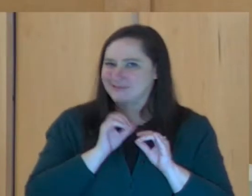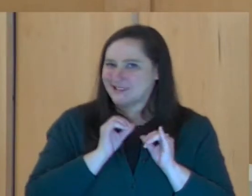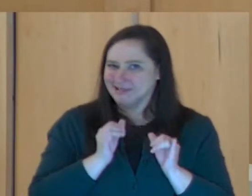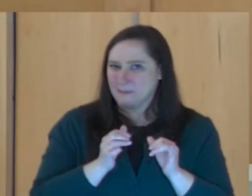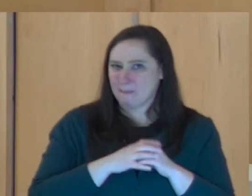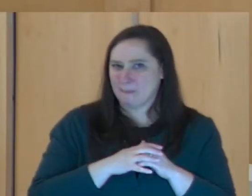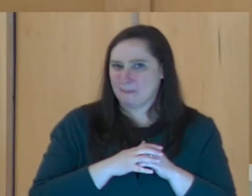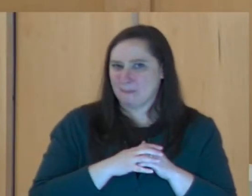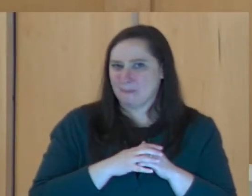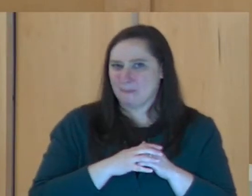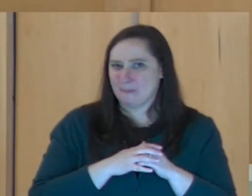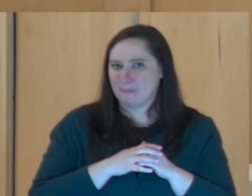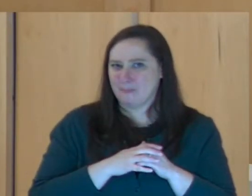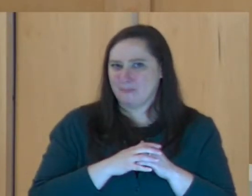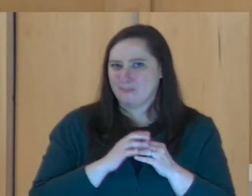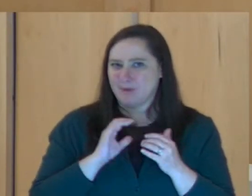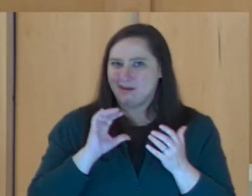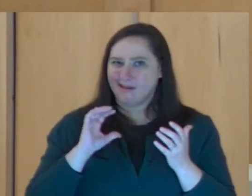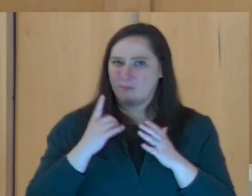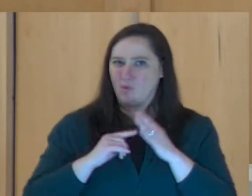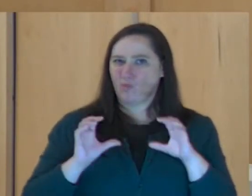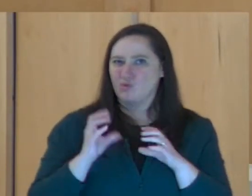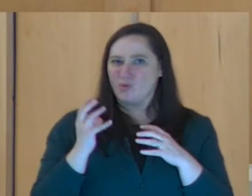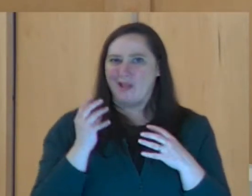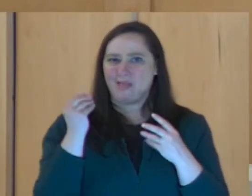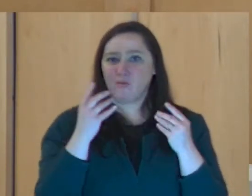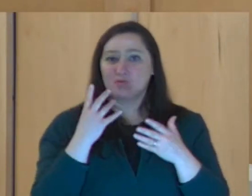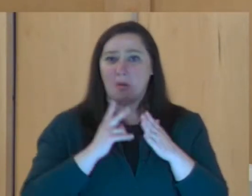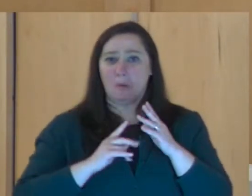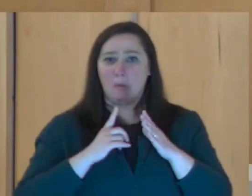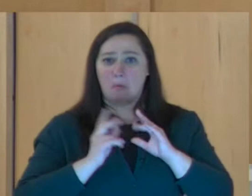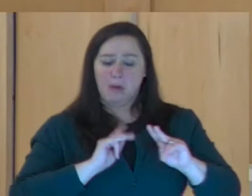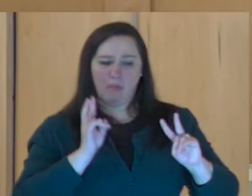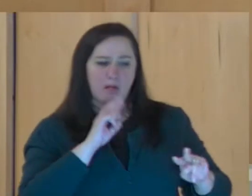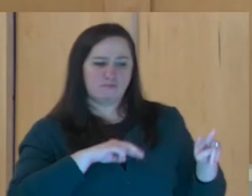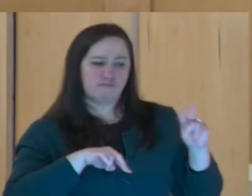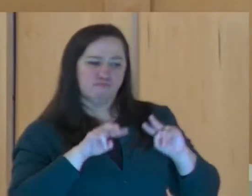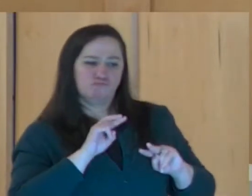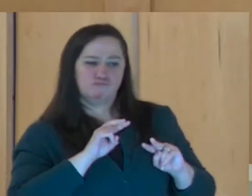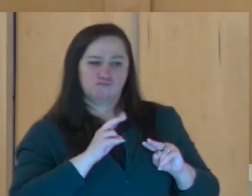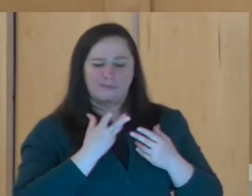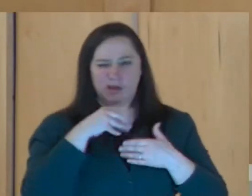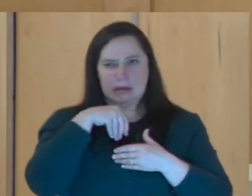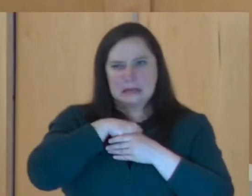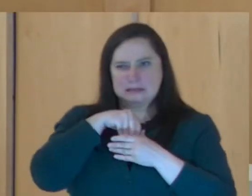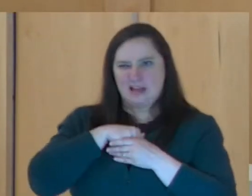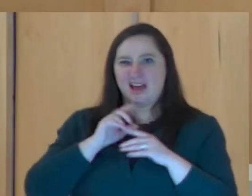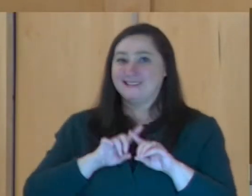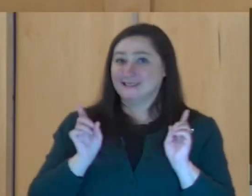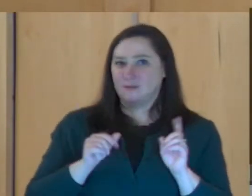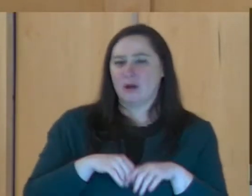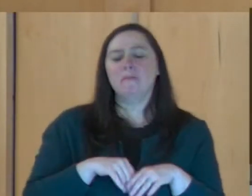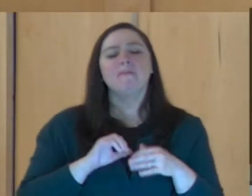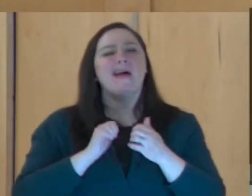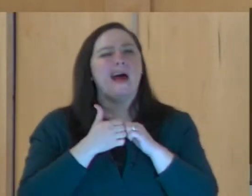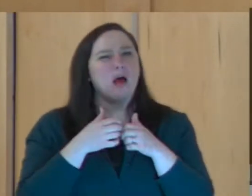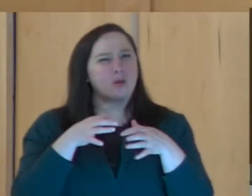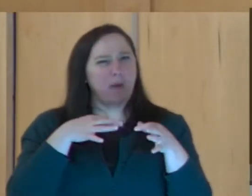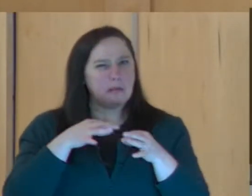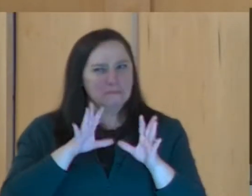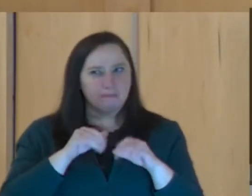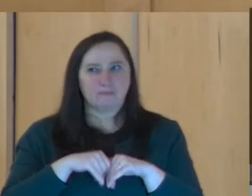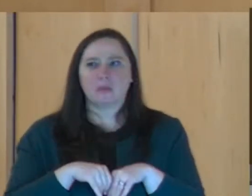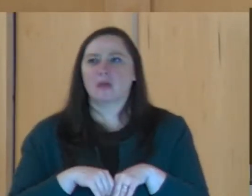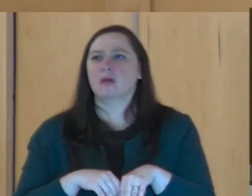happening on the outside. And there are really a couple different ways that can happen. Here's the way I would put it in a chart.